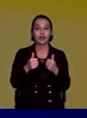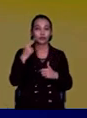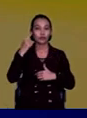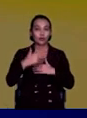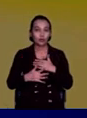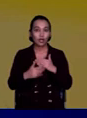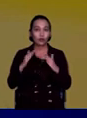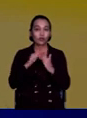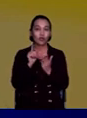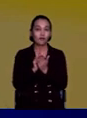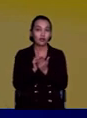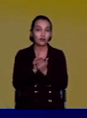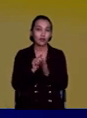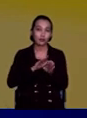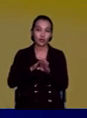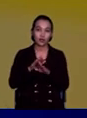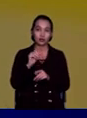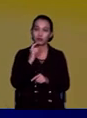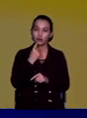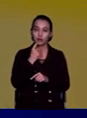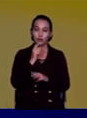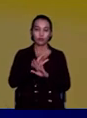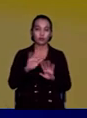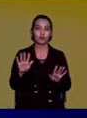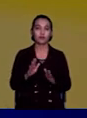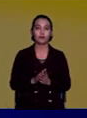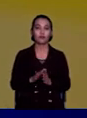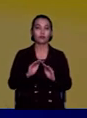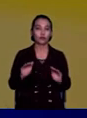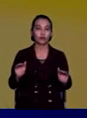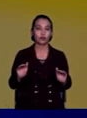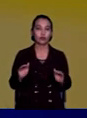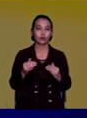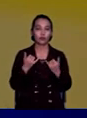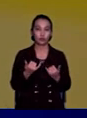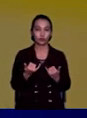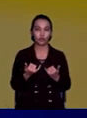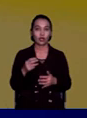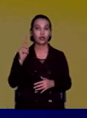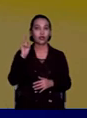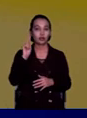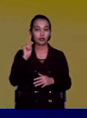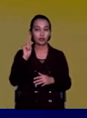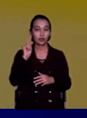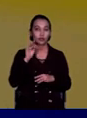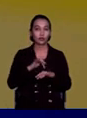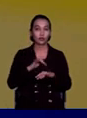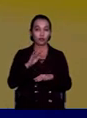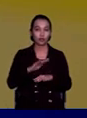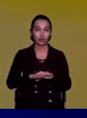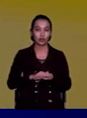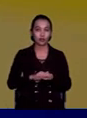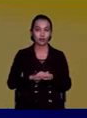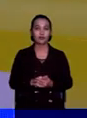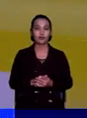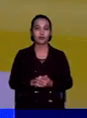bajarishda sizda hech qanday qiyinchilik bo'lmaydi. Bolajonlar, mana shuning bilan bugungi matematika darsimiz o'z